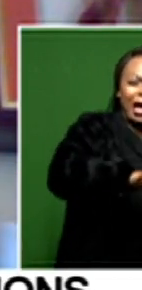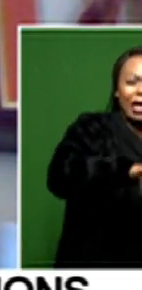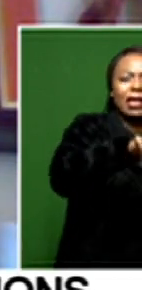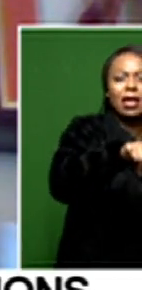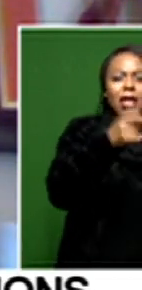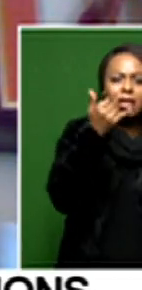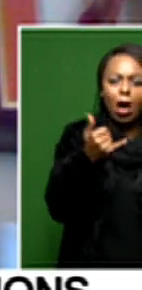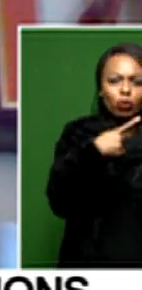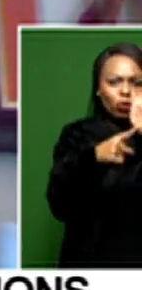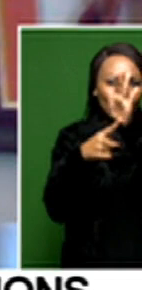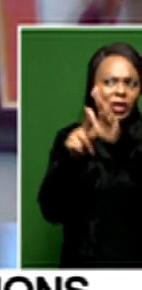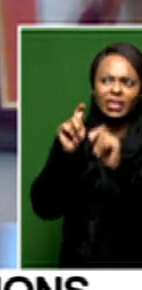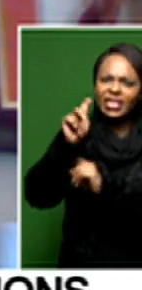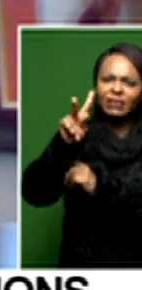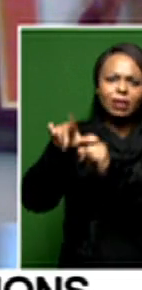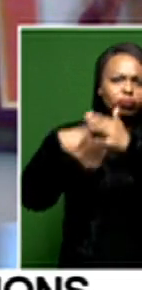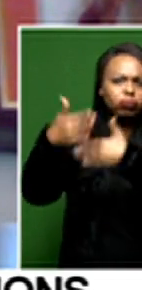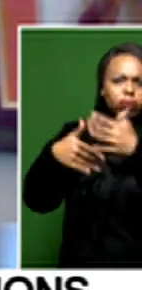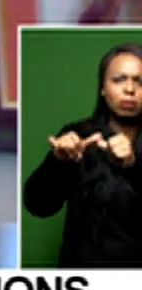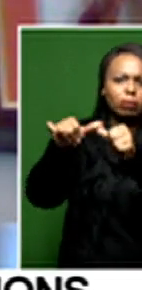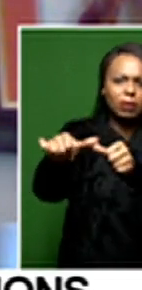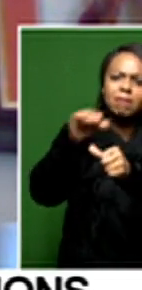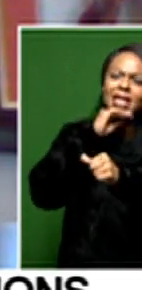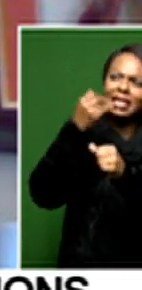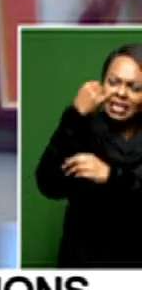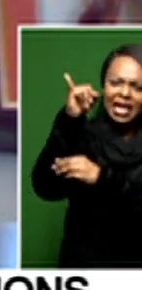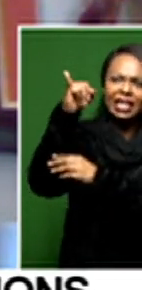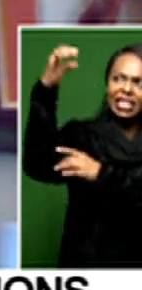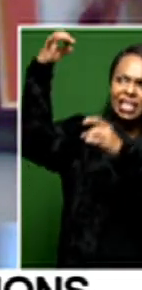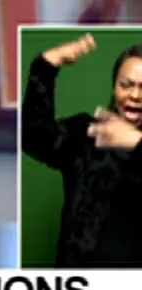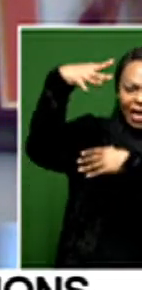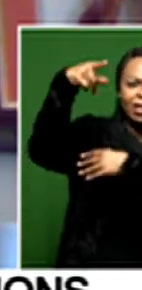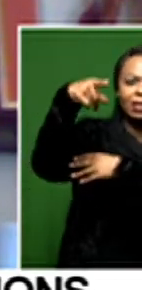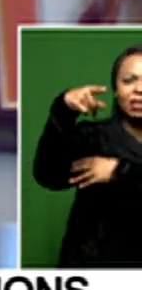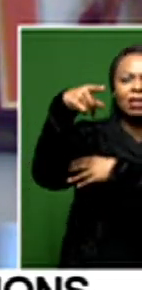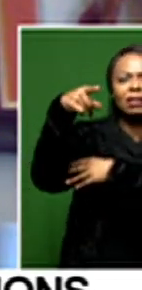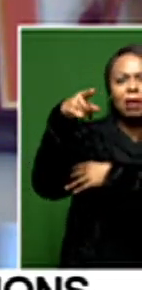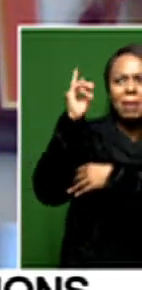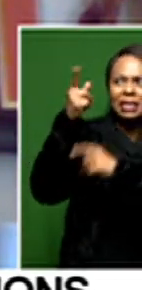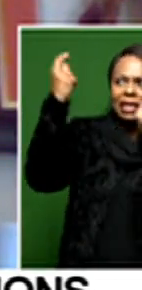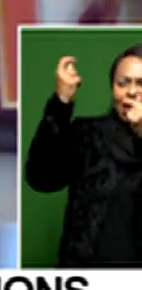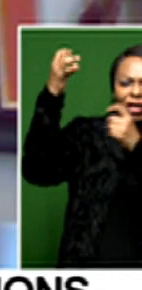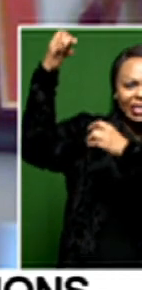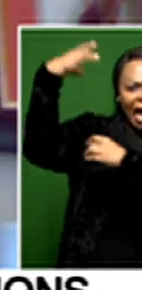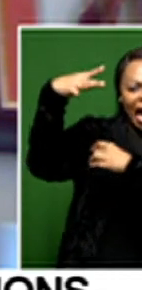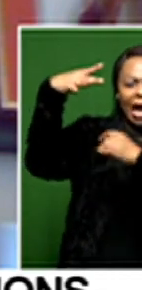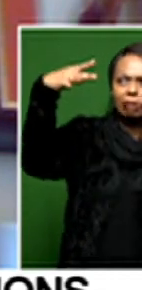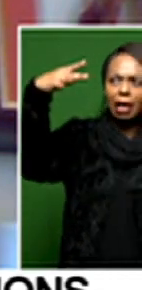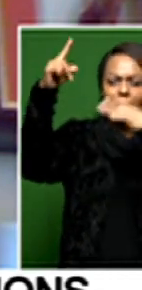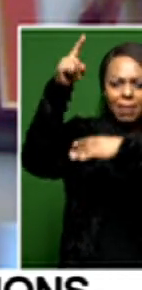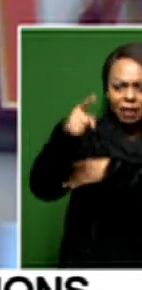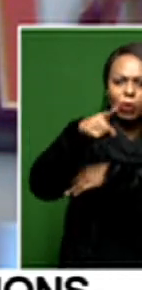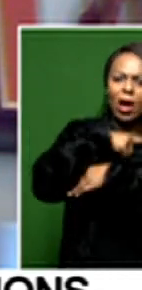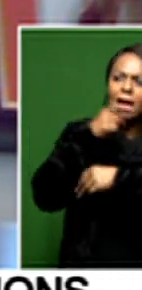shows on TV have been on though. So we are still shining. Let's celebrate our shine. We are celebrating the people that are still